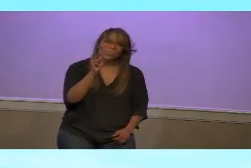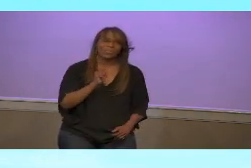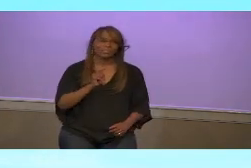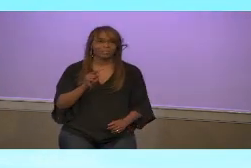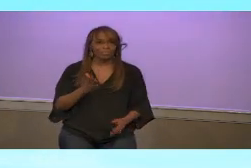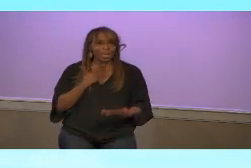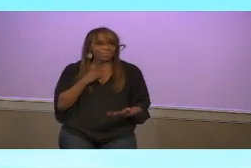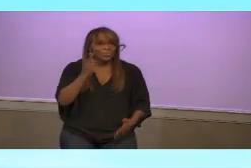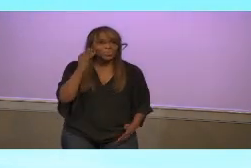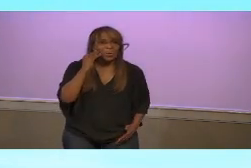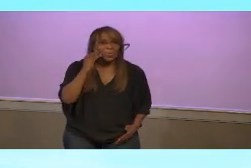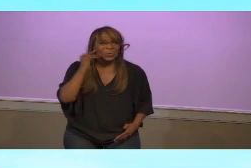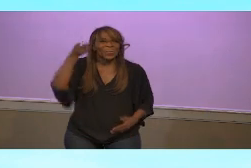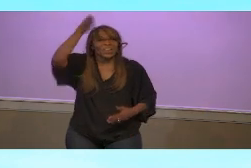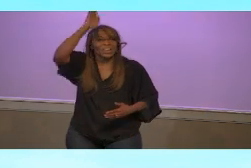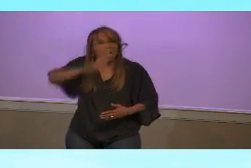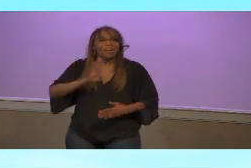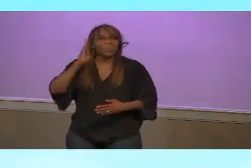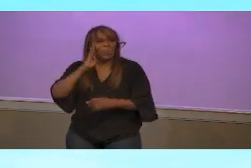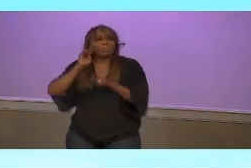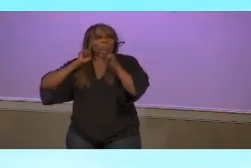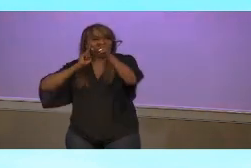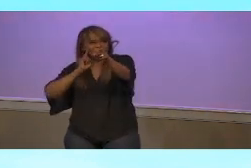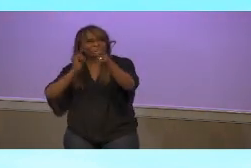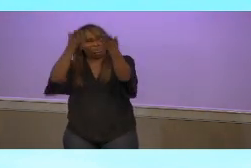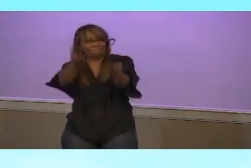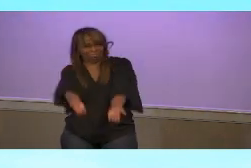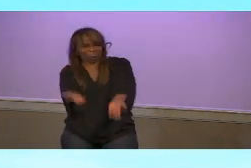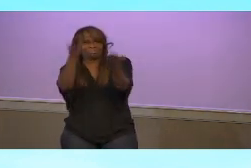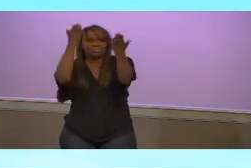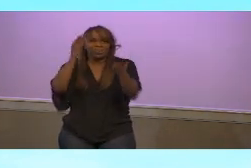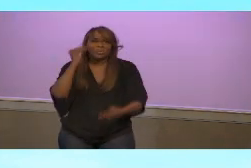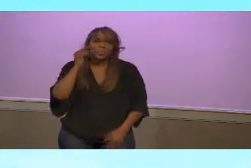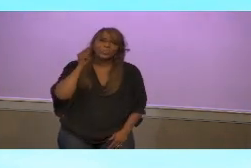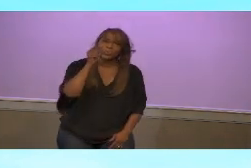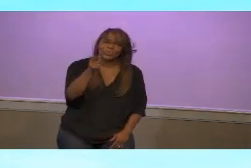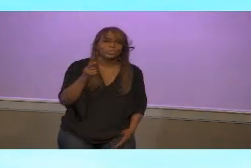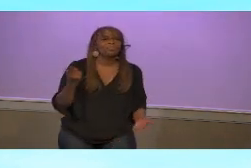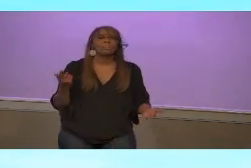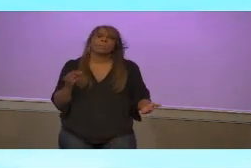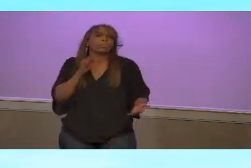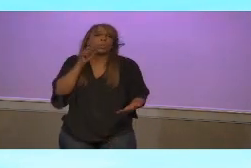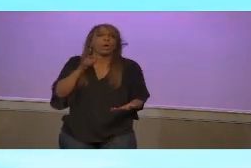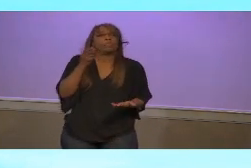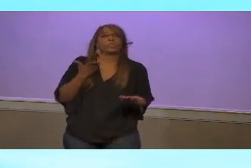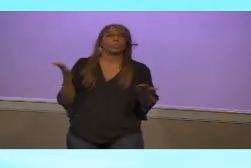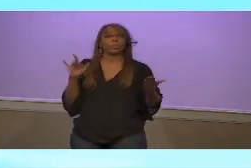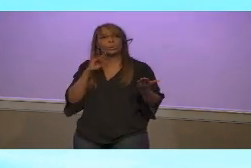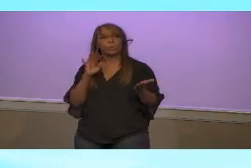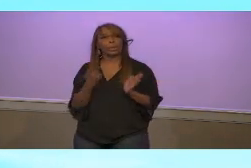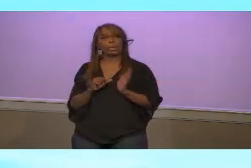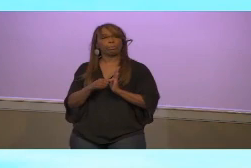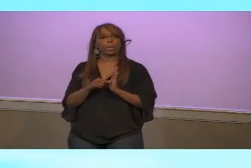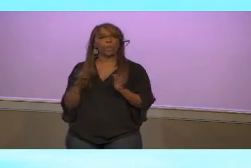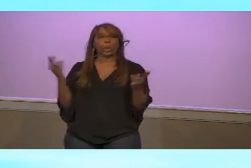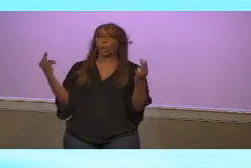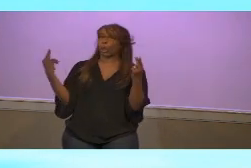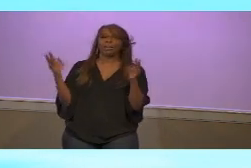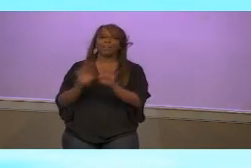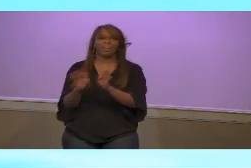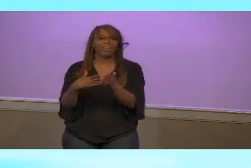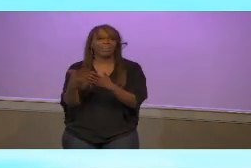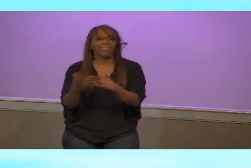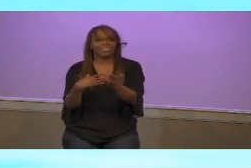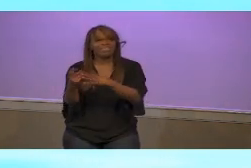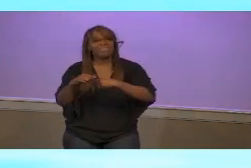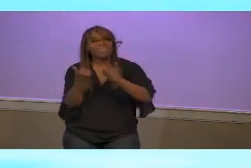know that this God knows you just as you are? And you don't have to do things to impress him. He loves you no